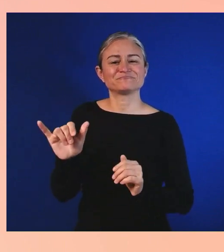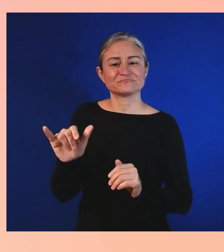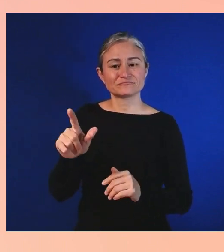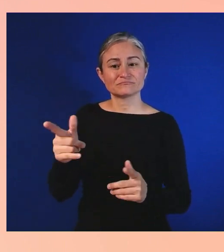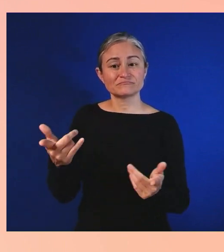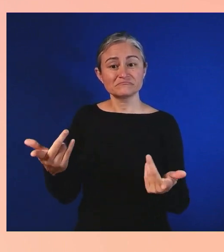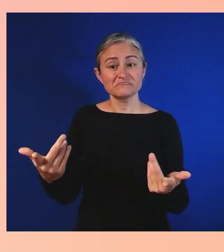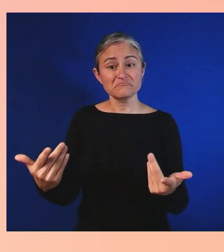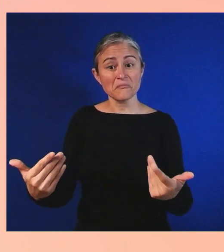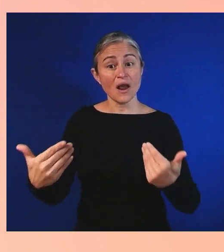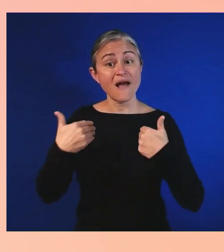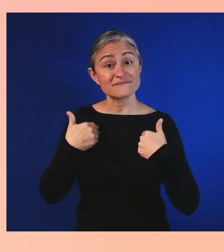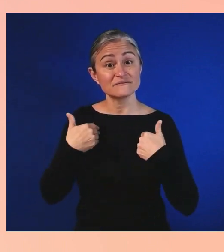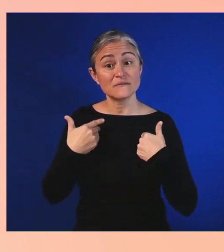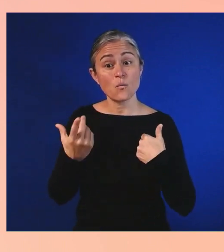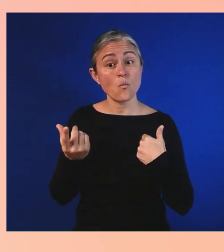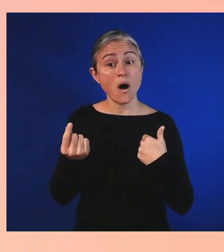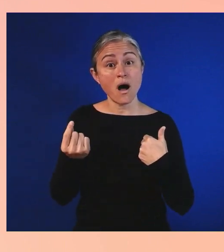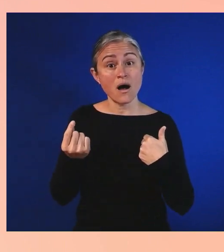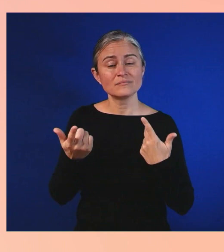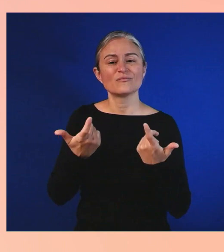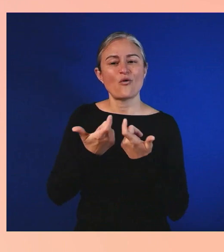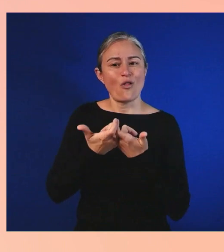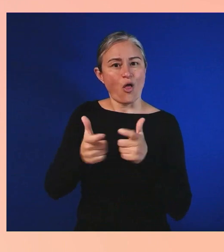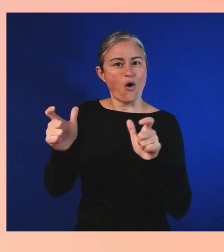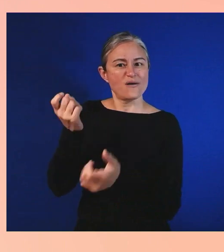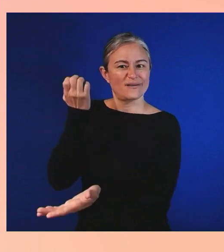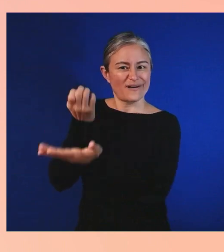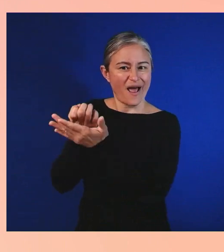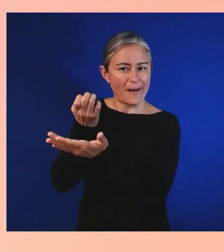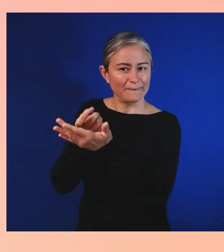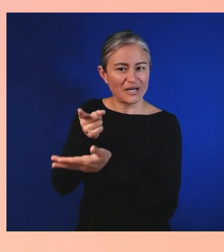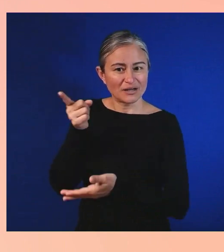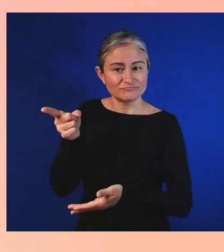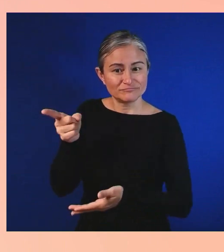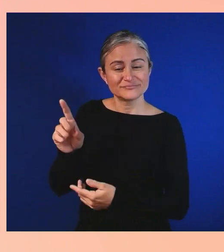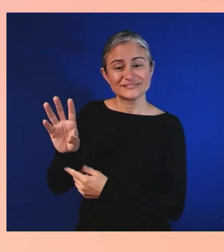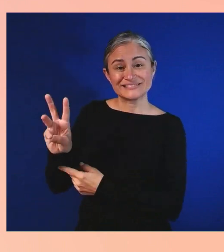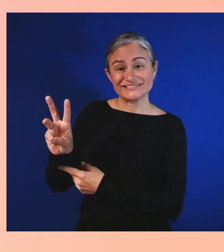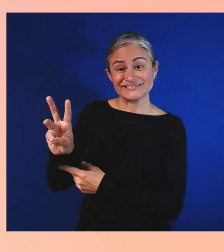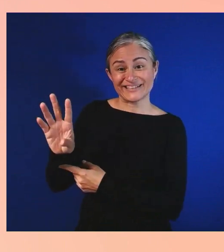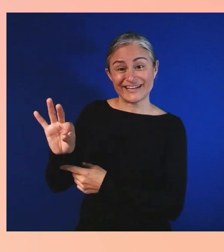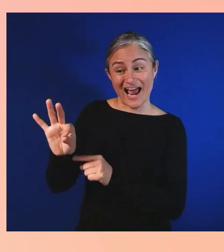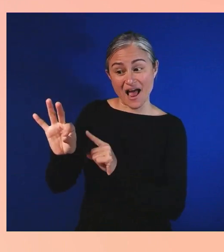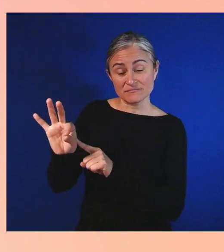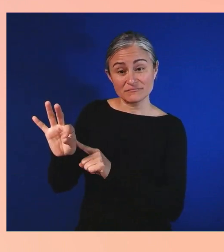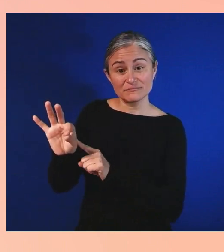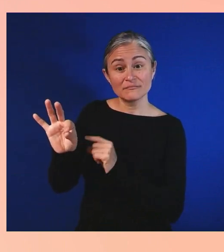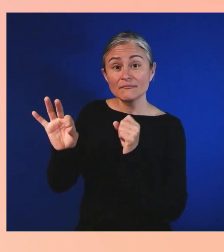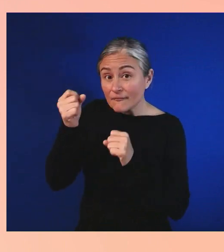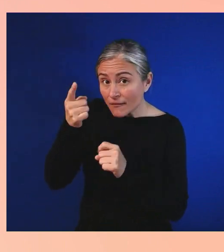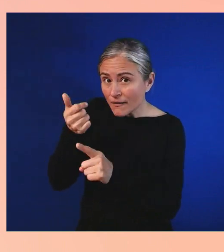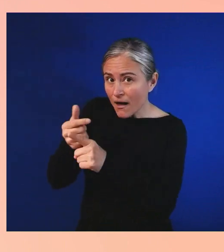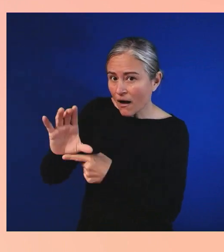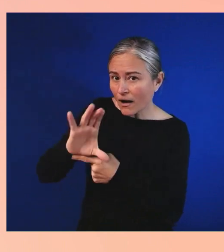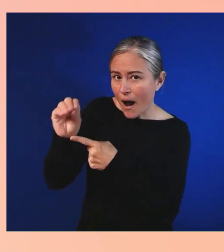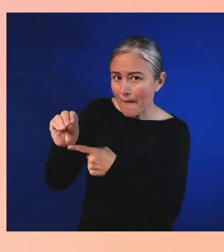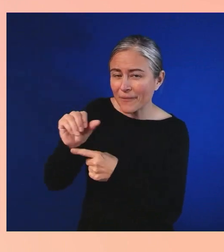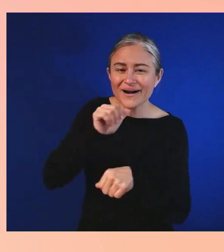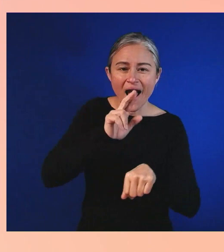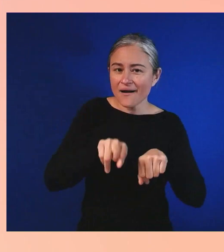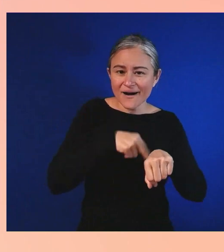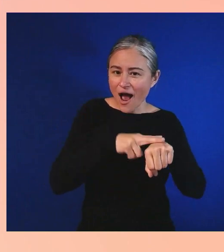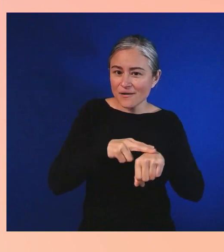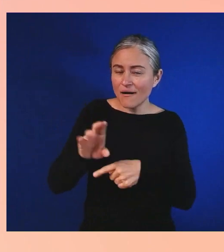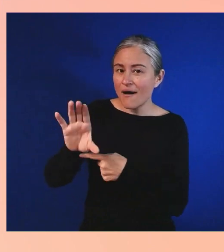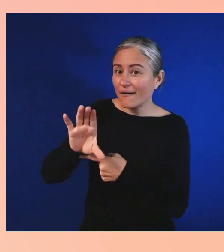are companies, not nations, but companies. And so companies, in the policies